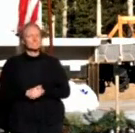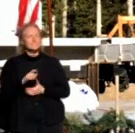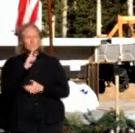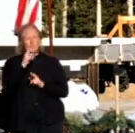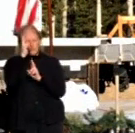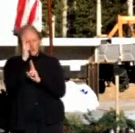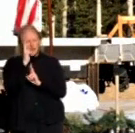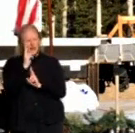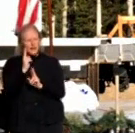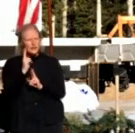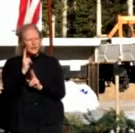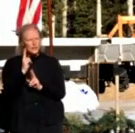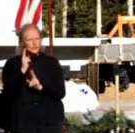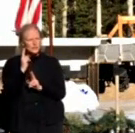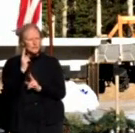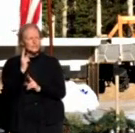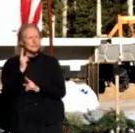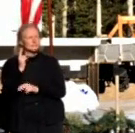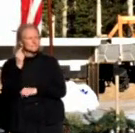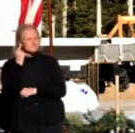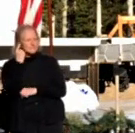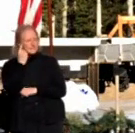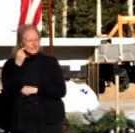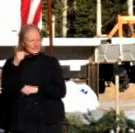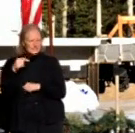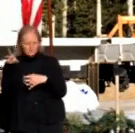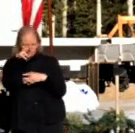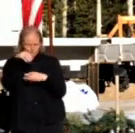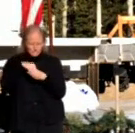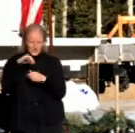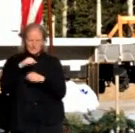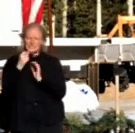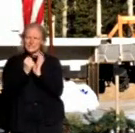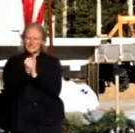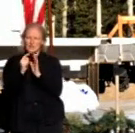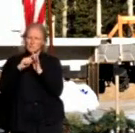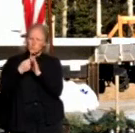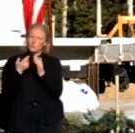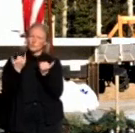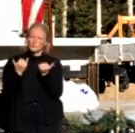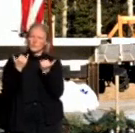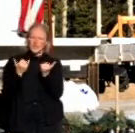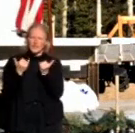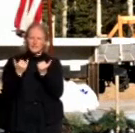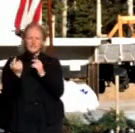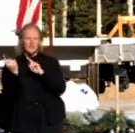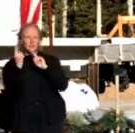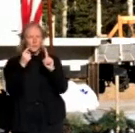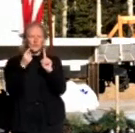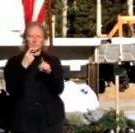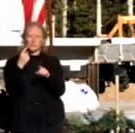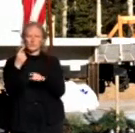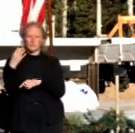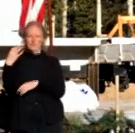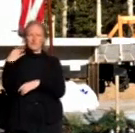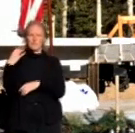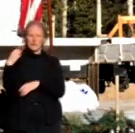is to think that the embodiment of this time is starting its adventure today and heading to our nation's